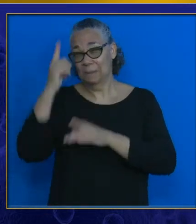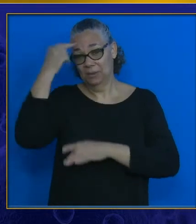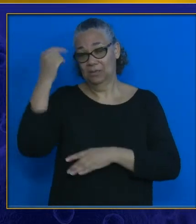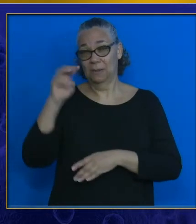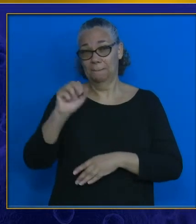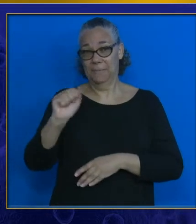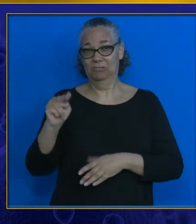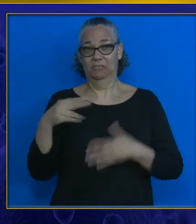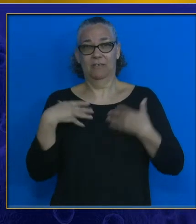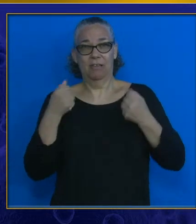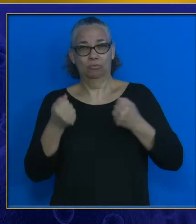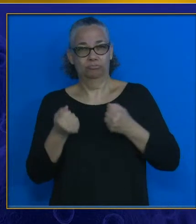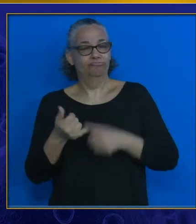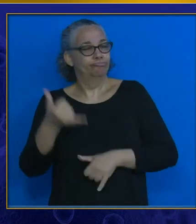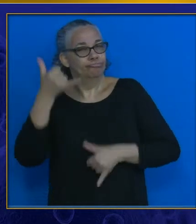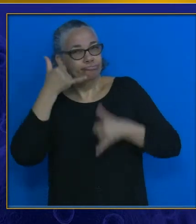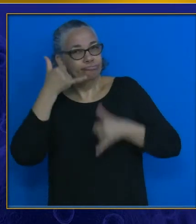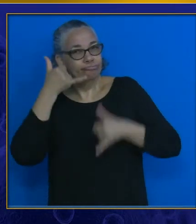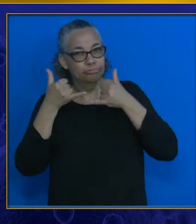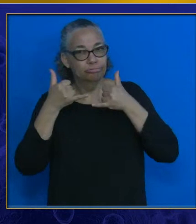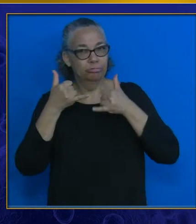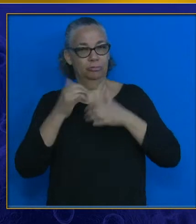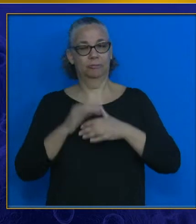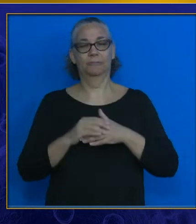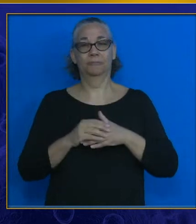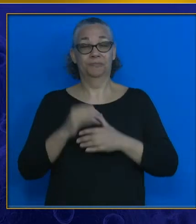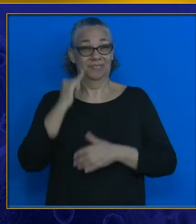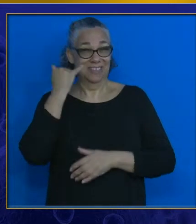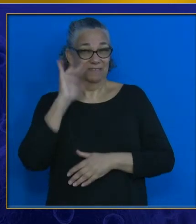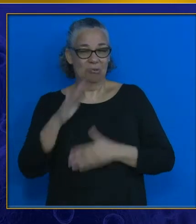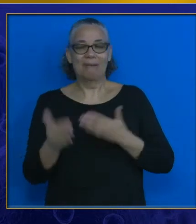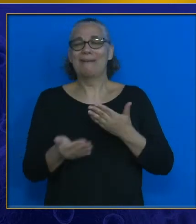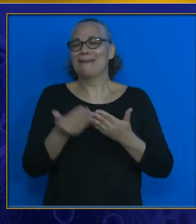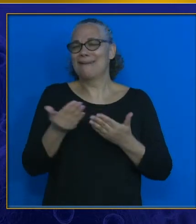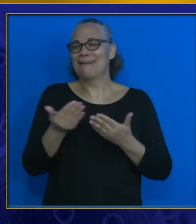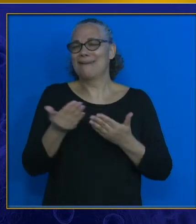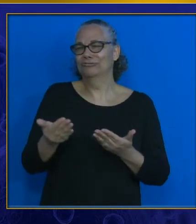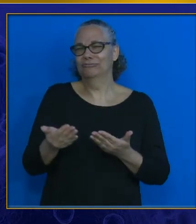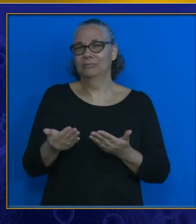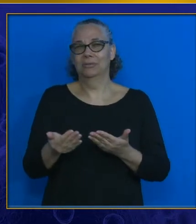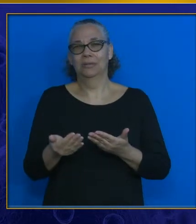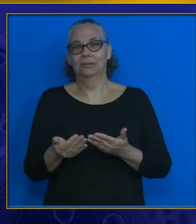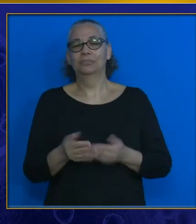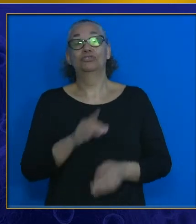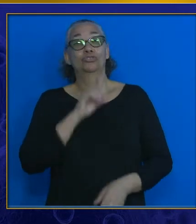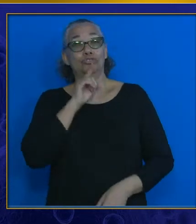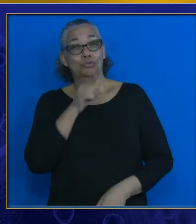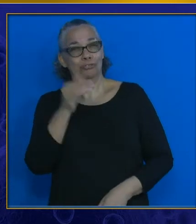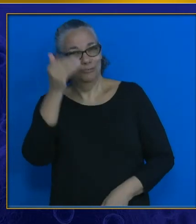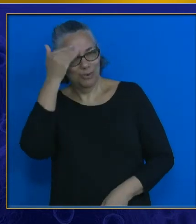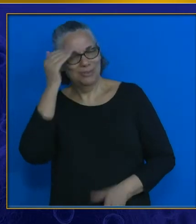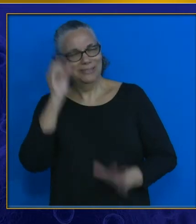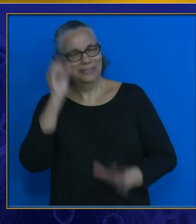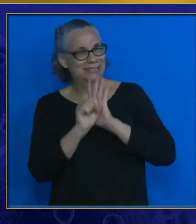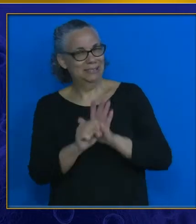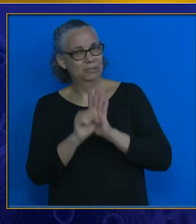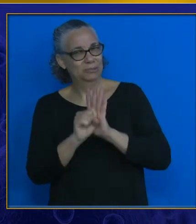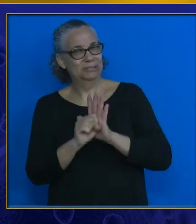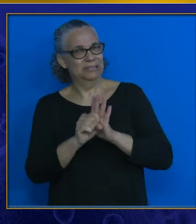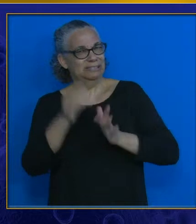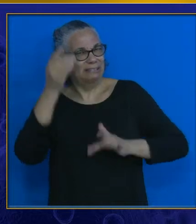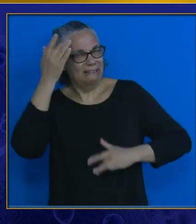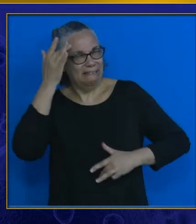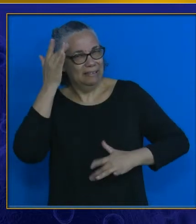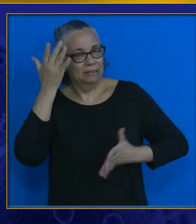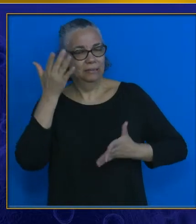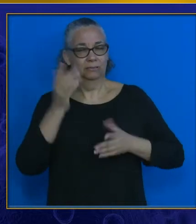Ministry of Health's contact tracing team. If you are a casual contact, you should make sure you know the symptoms of coronavirus and